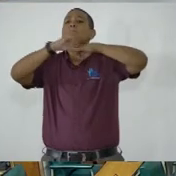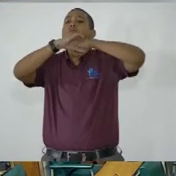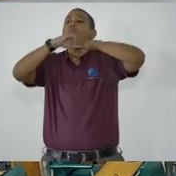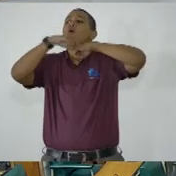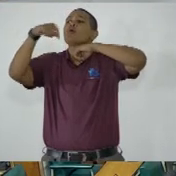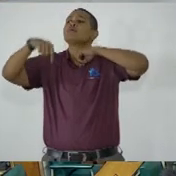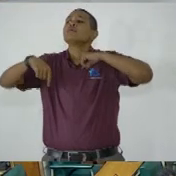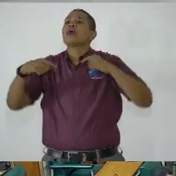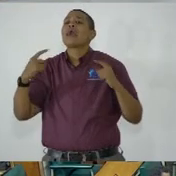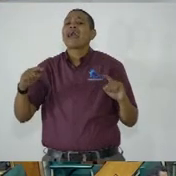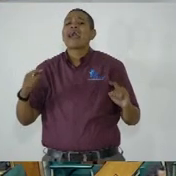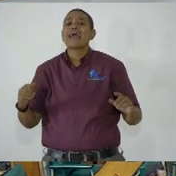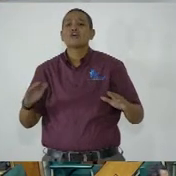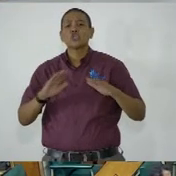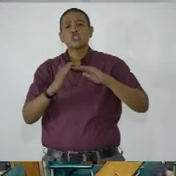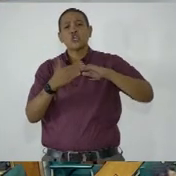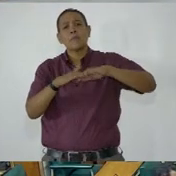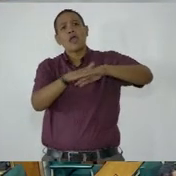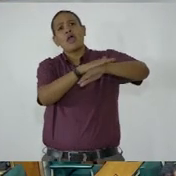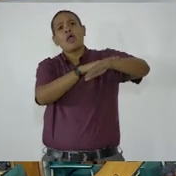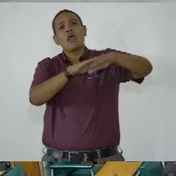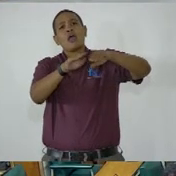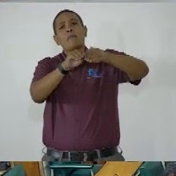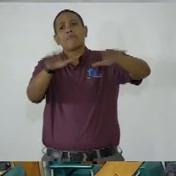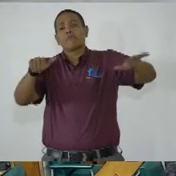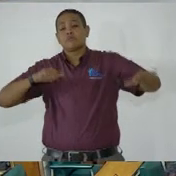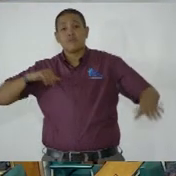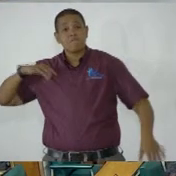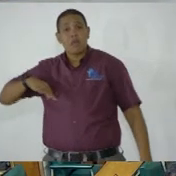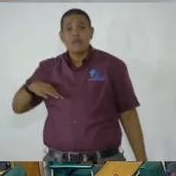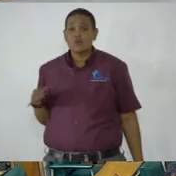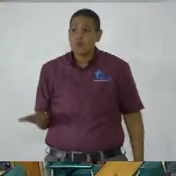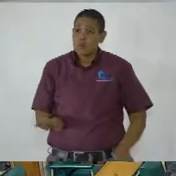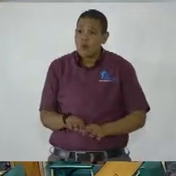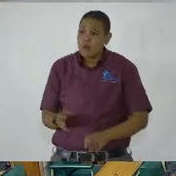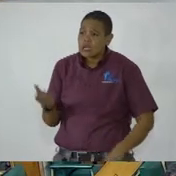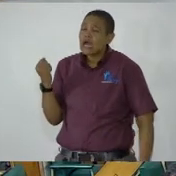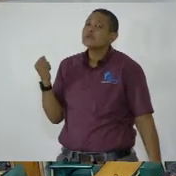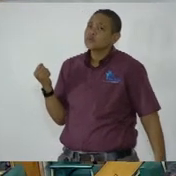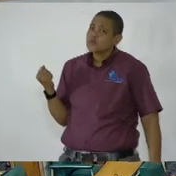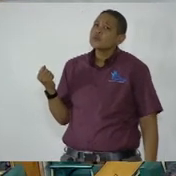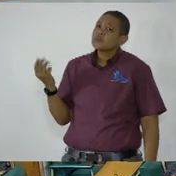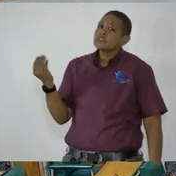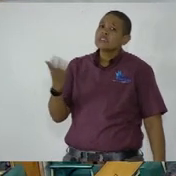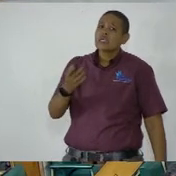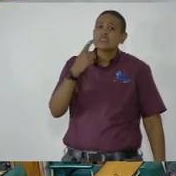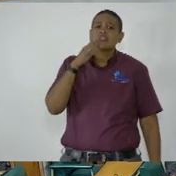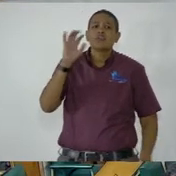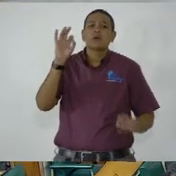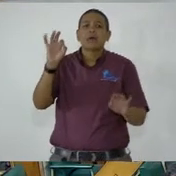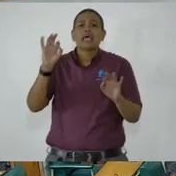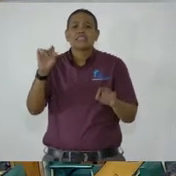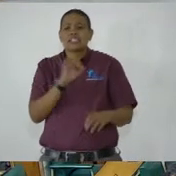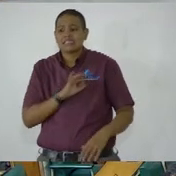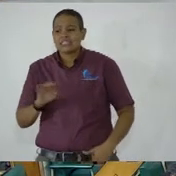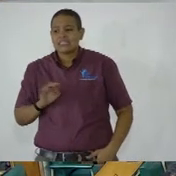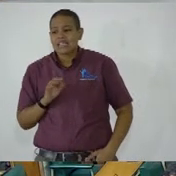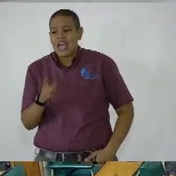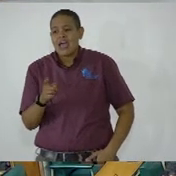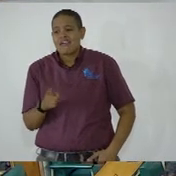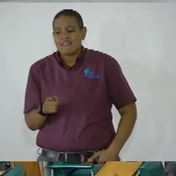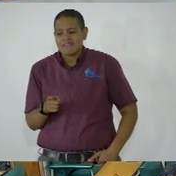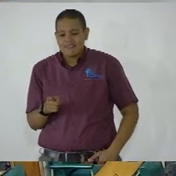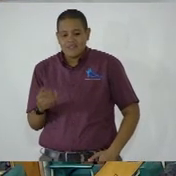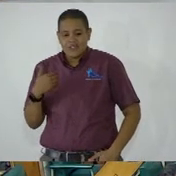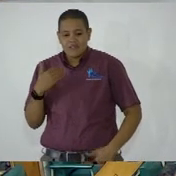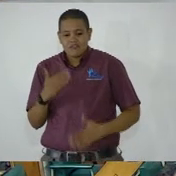thing island-wide. I am a beneficiary of it, and I can tell you, you have some excellent staff. You